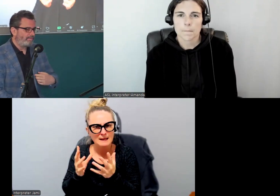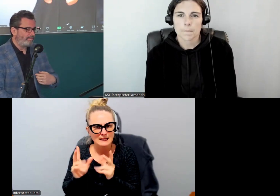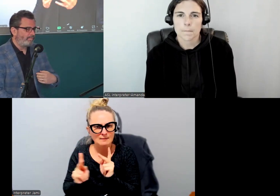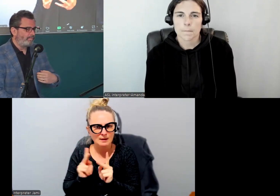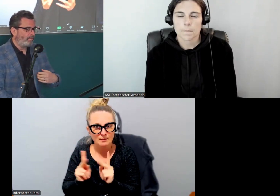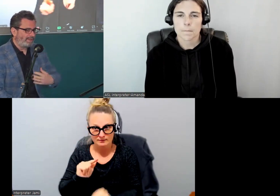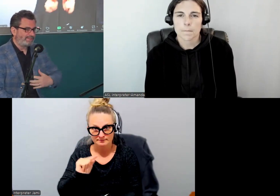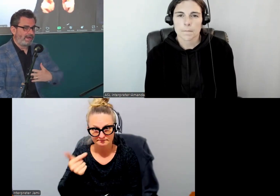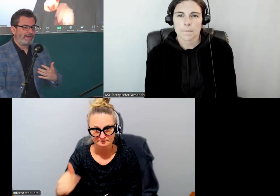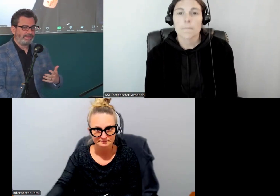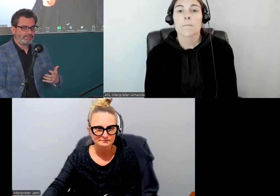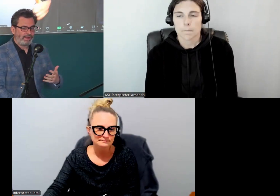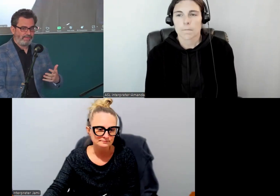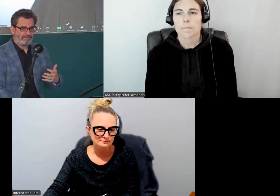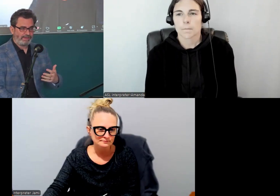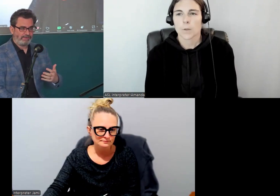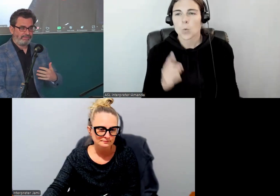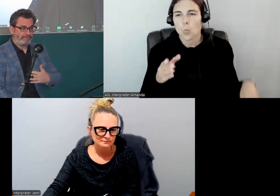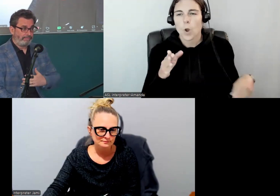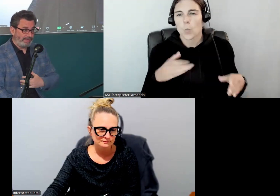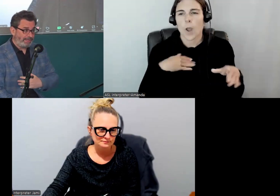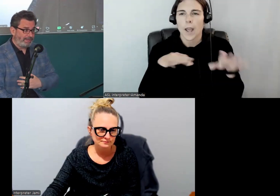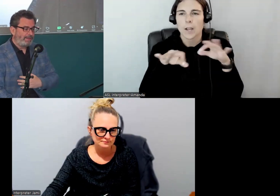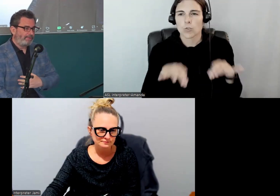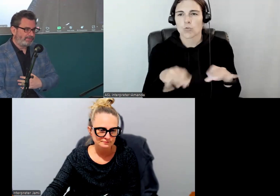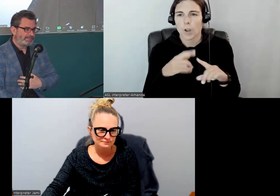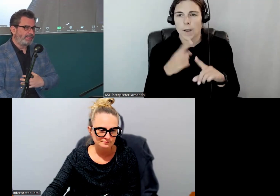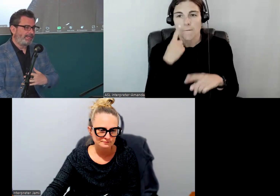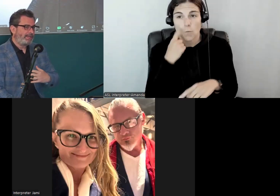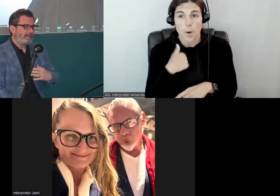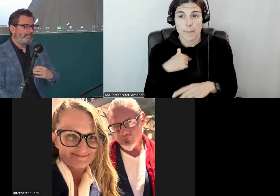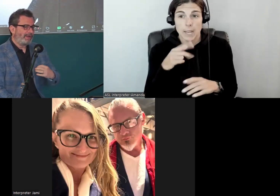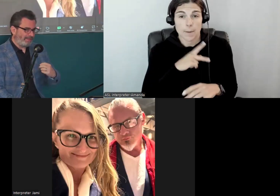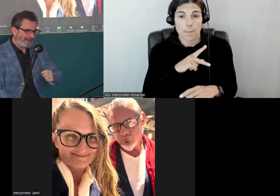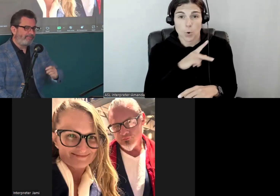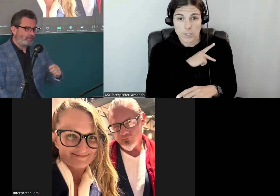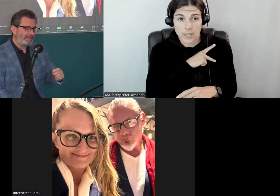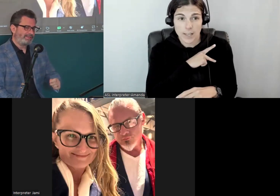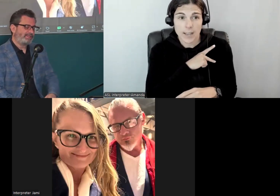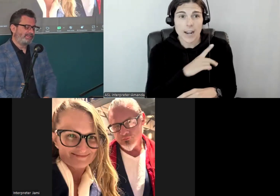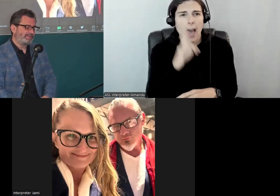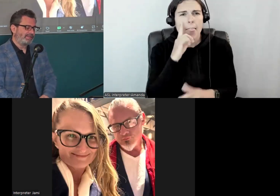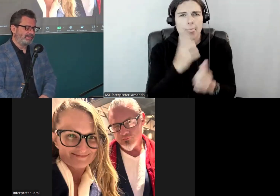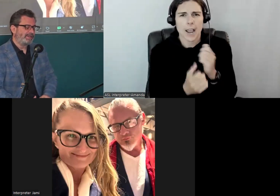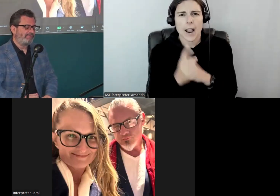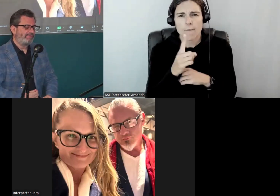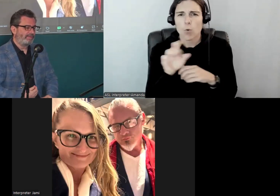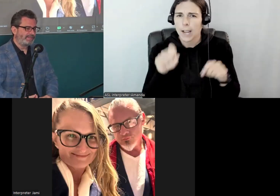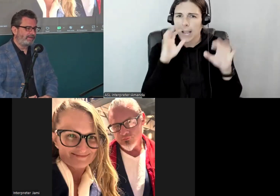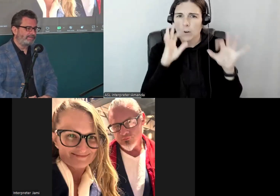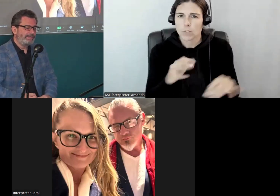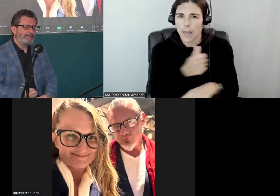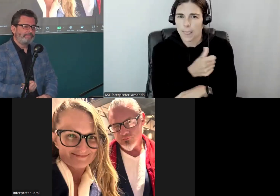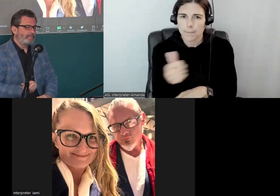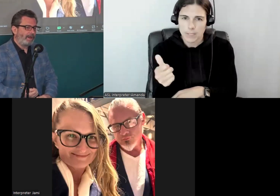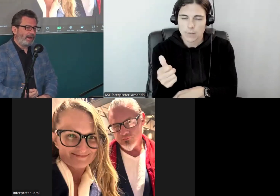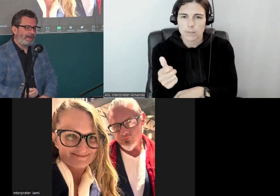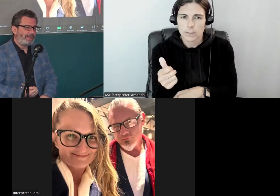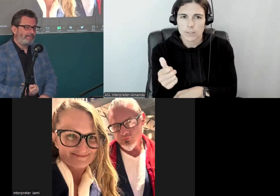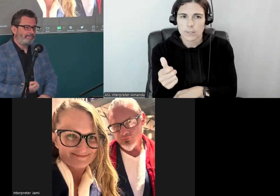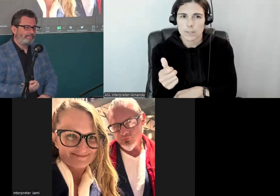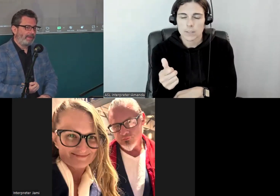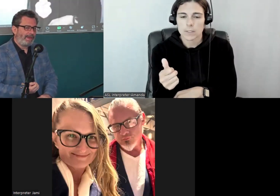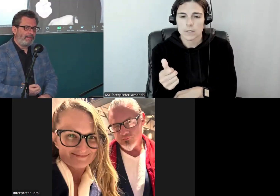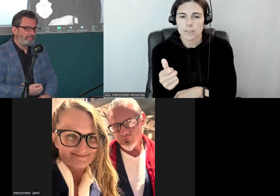the ways that I describe the value for me personally, but I think everyone gets to decide for themselves.